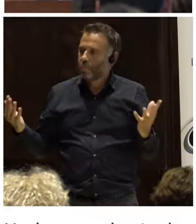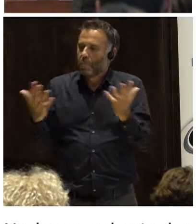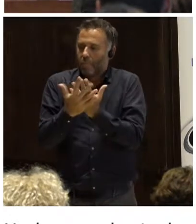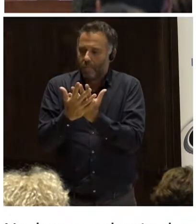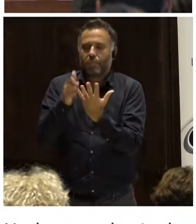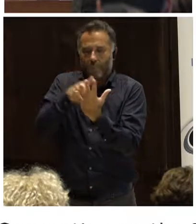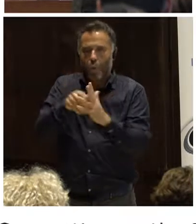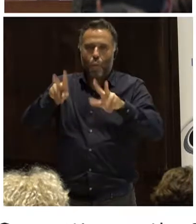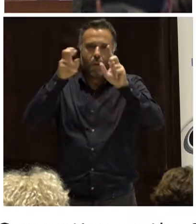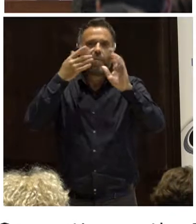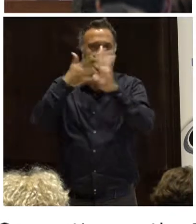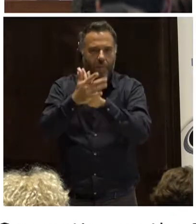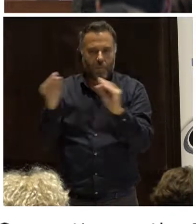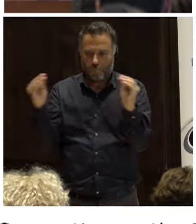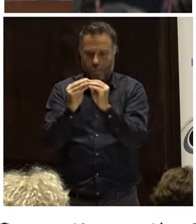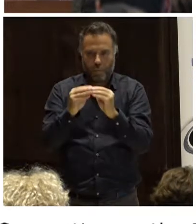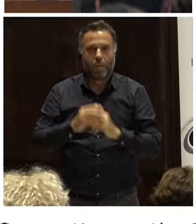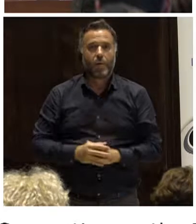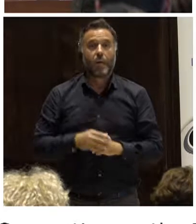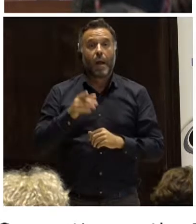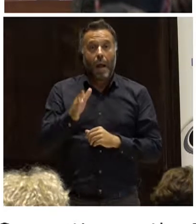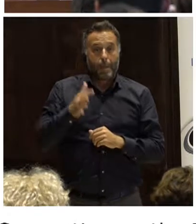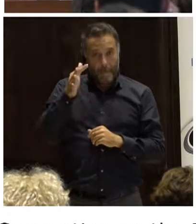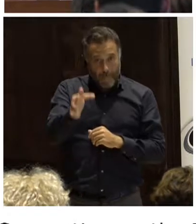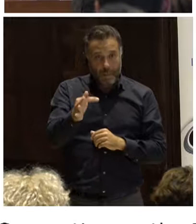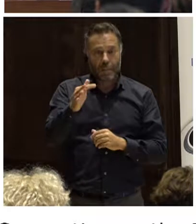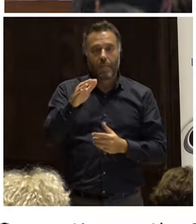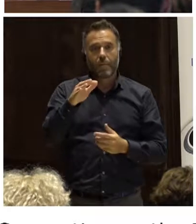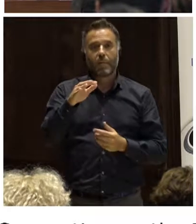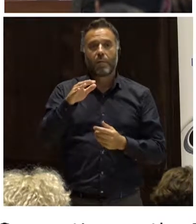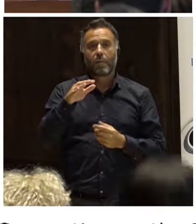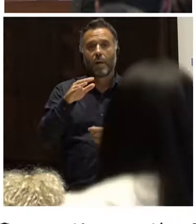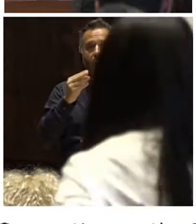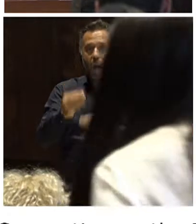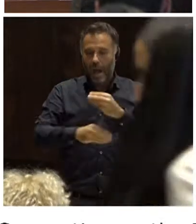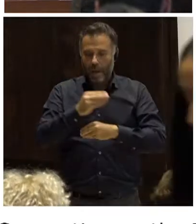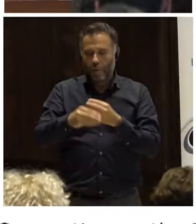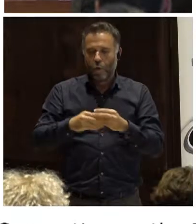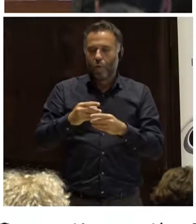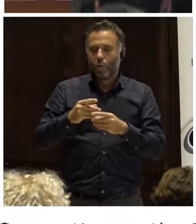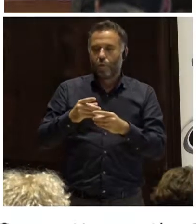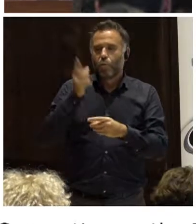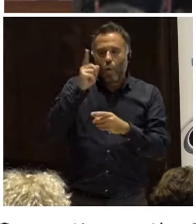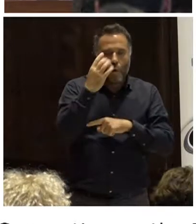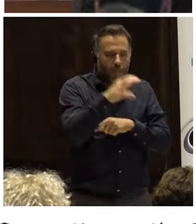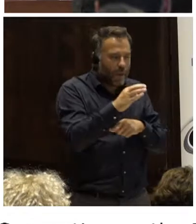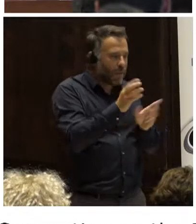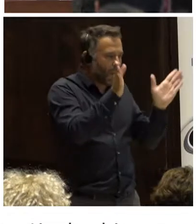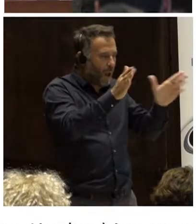model, I mean the ICF, the inclusive model, because we think that all our studies about